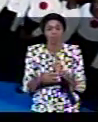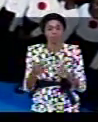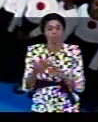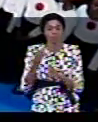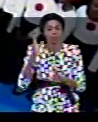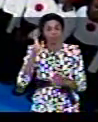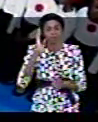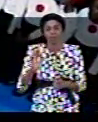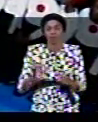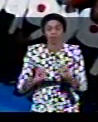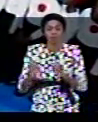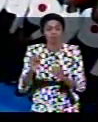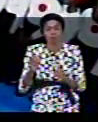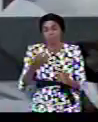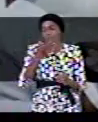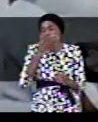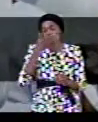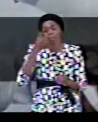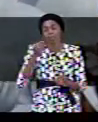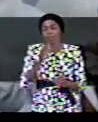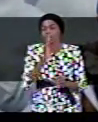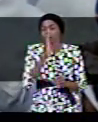would also better be